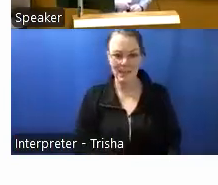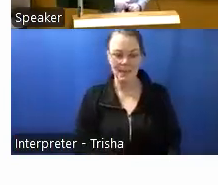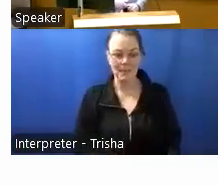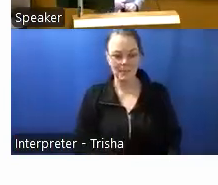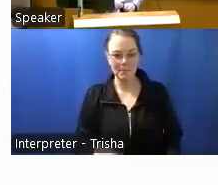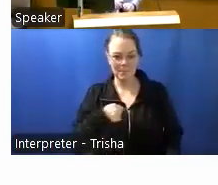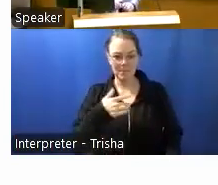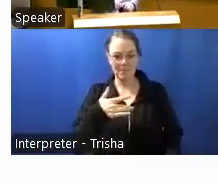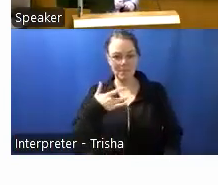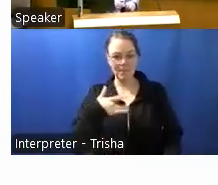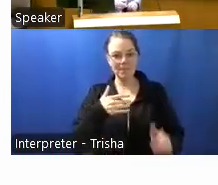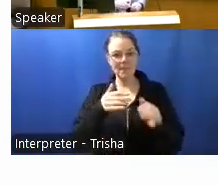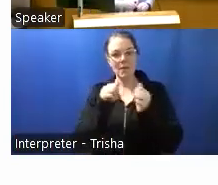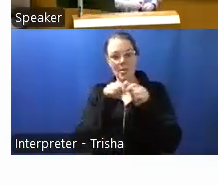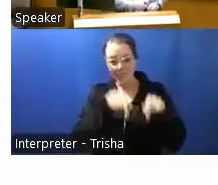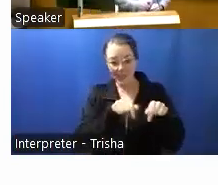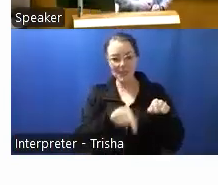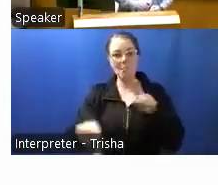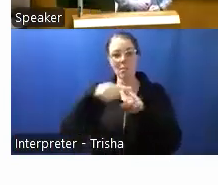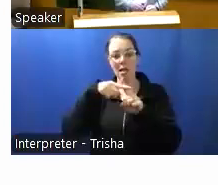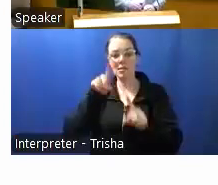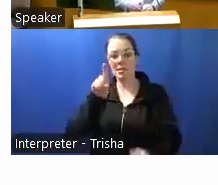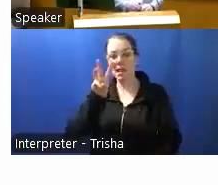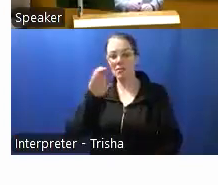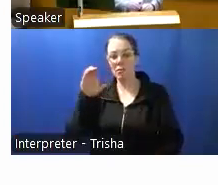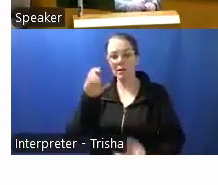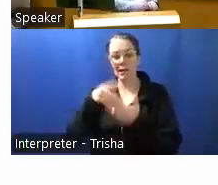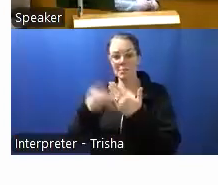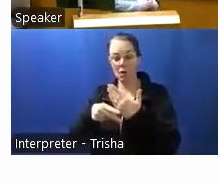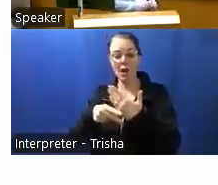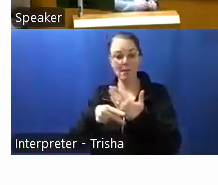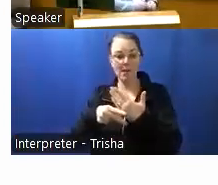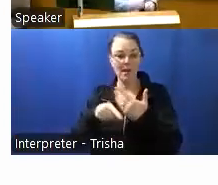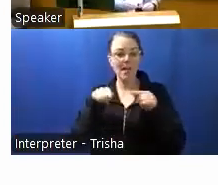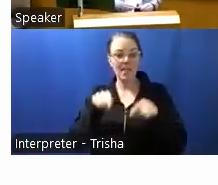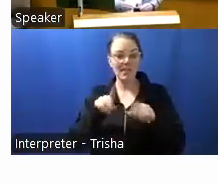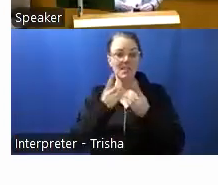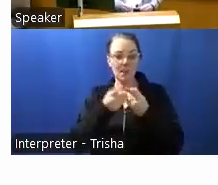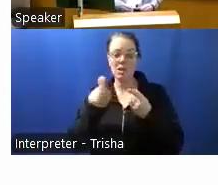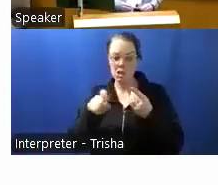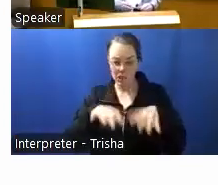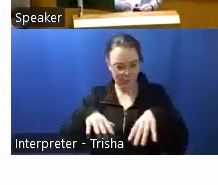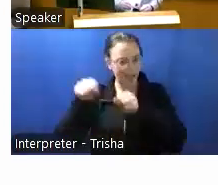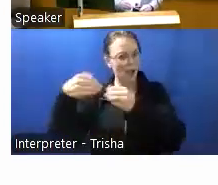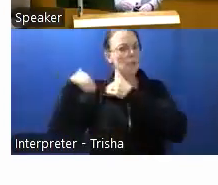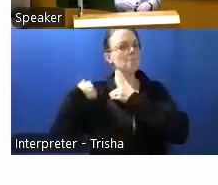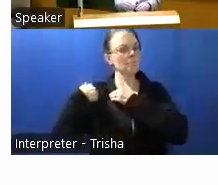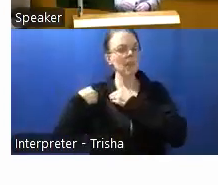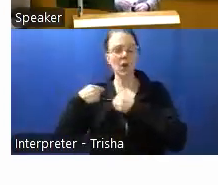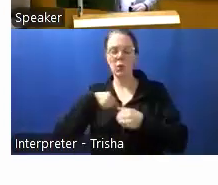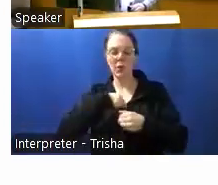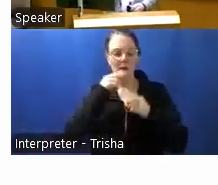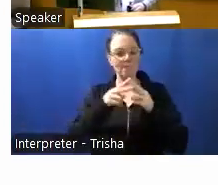with our deaf wellness program, is something that our department should and really take on. And we are very